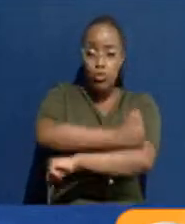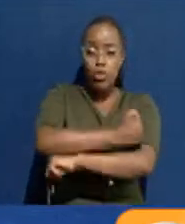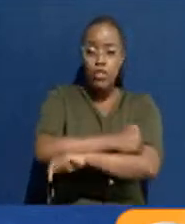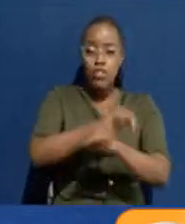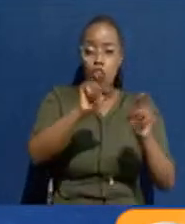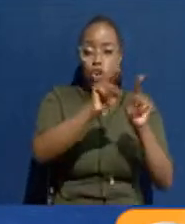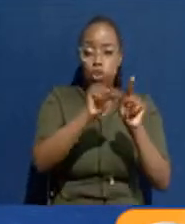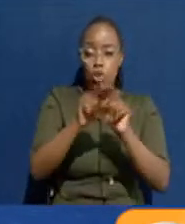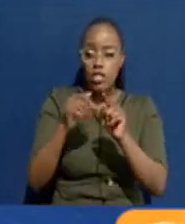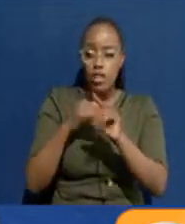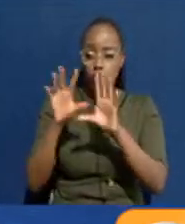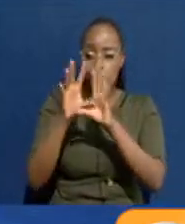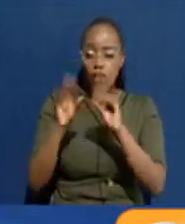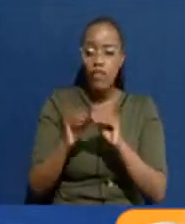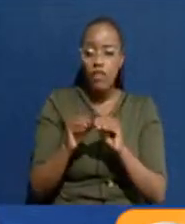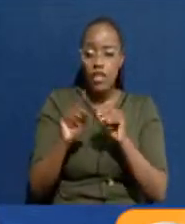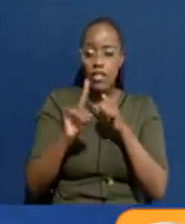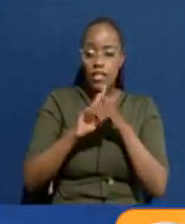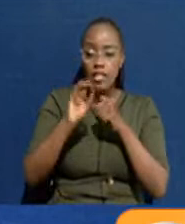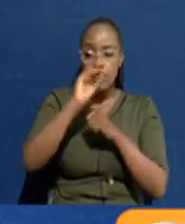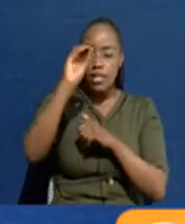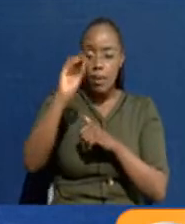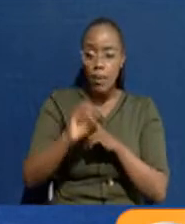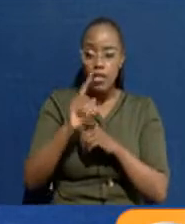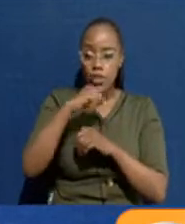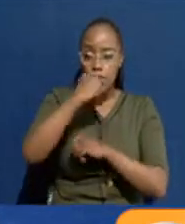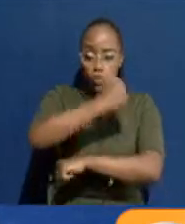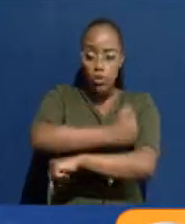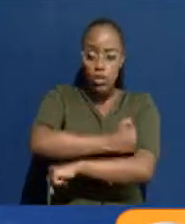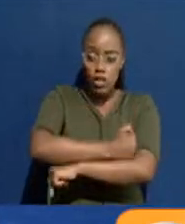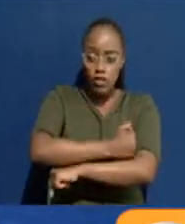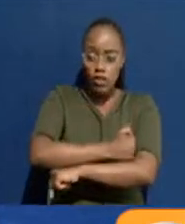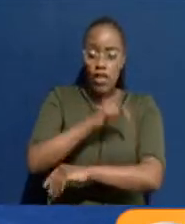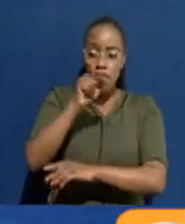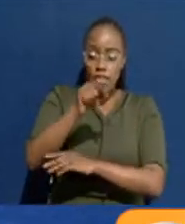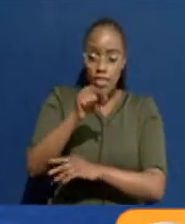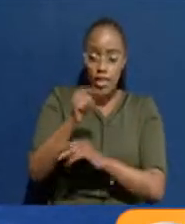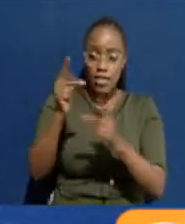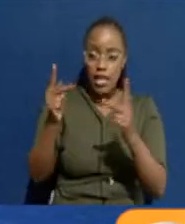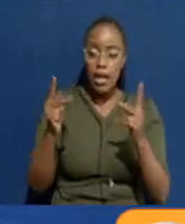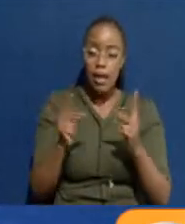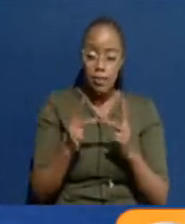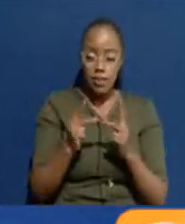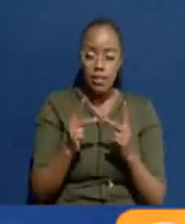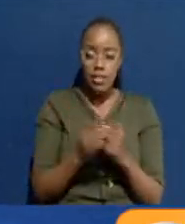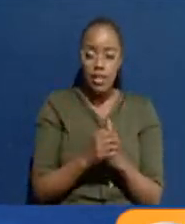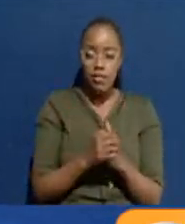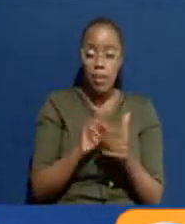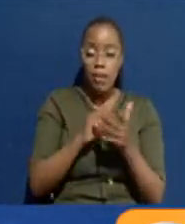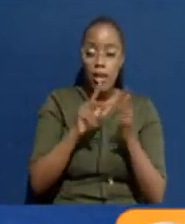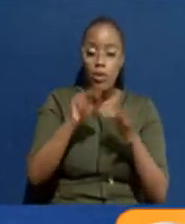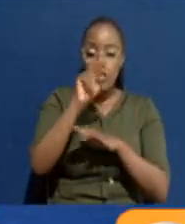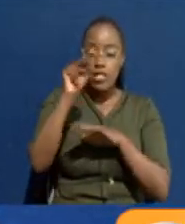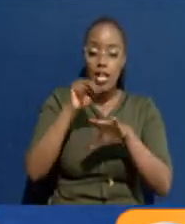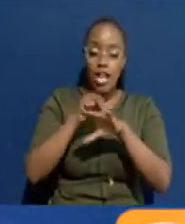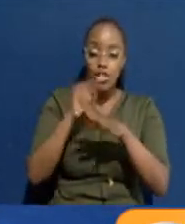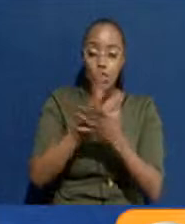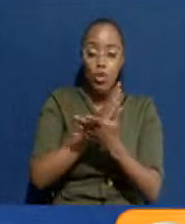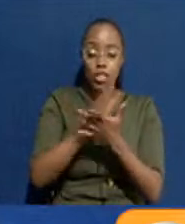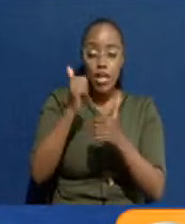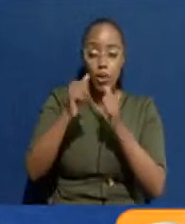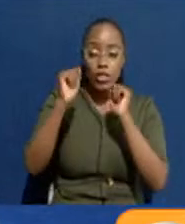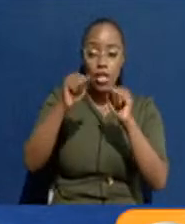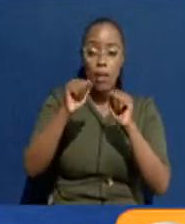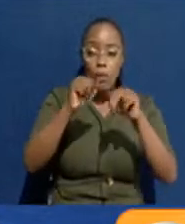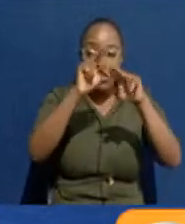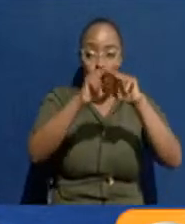now constitute the over 60% that also score D plus grade every year and below. And so it's a national shame that we can actually